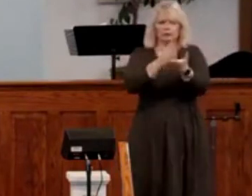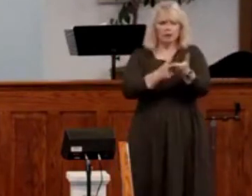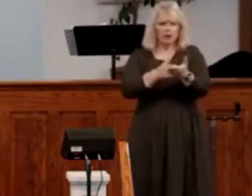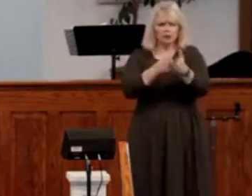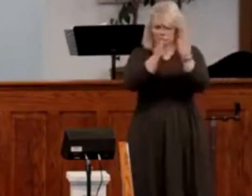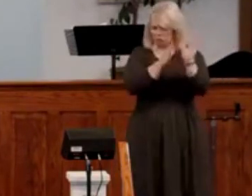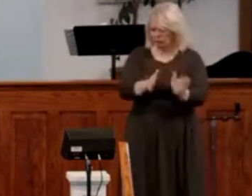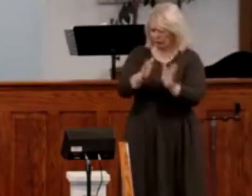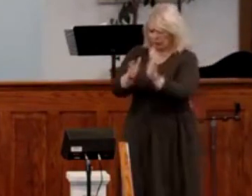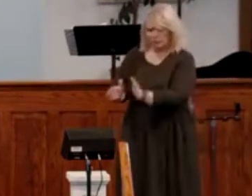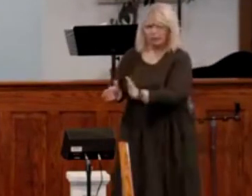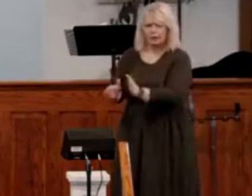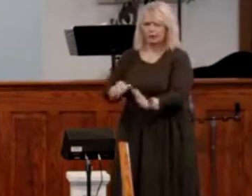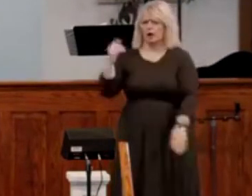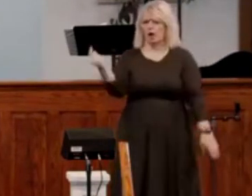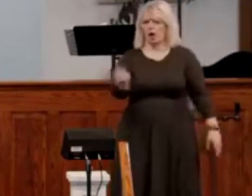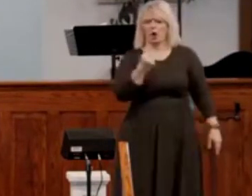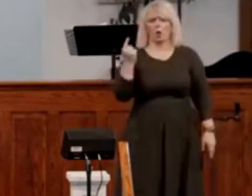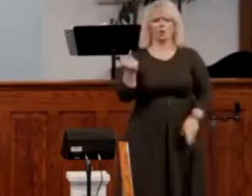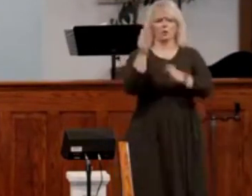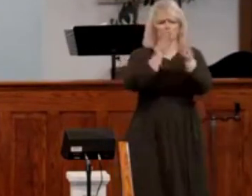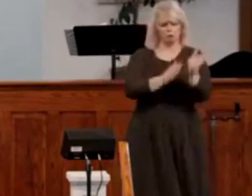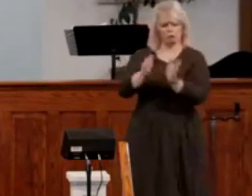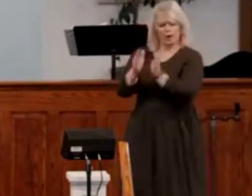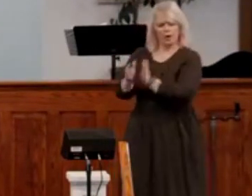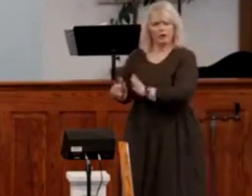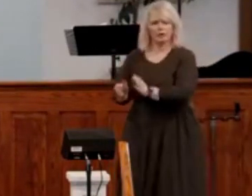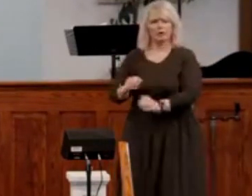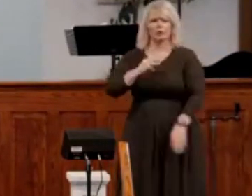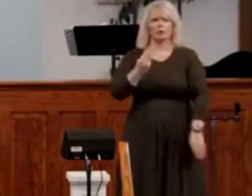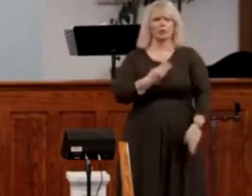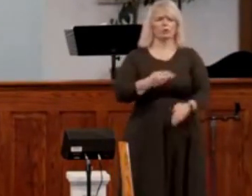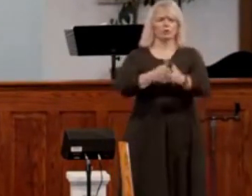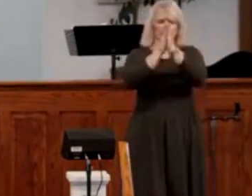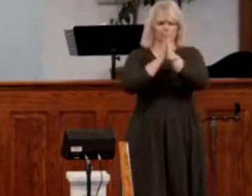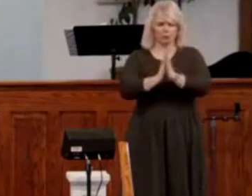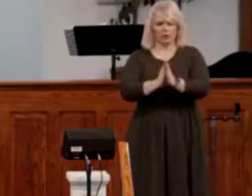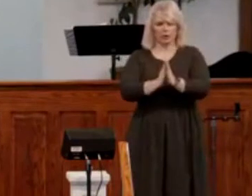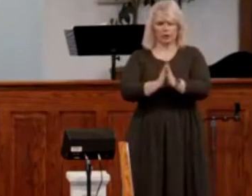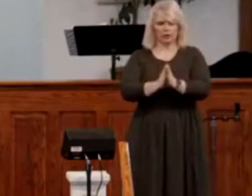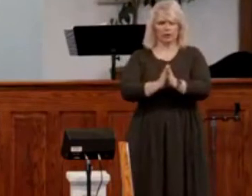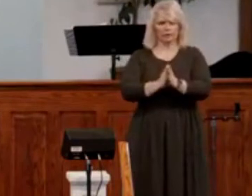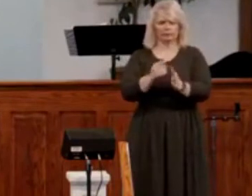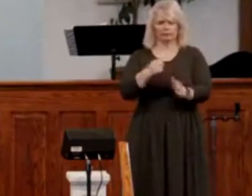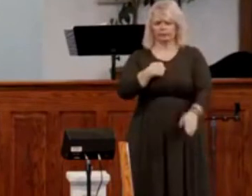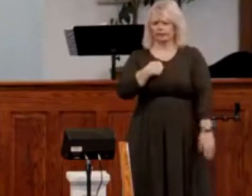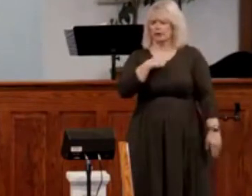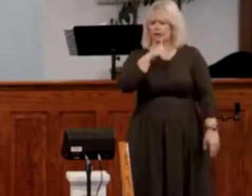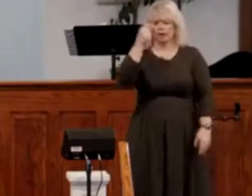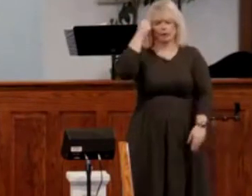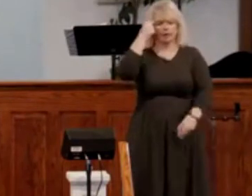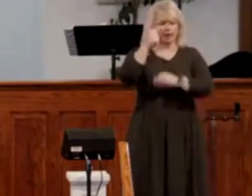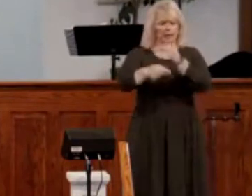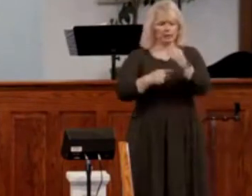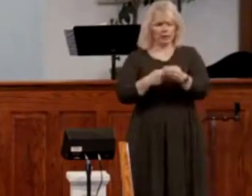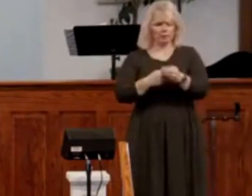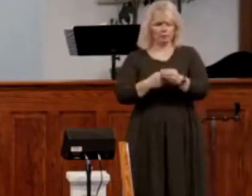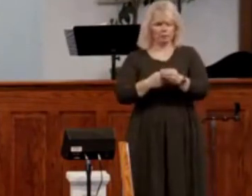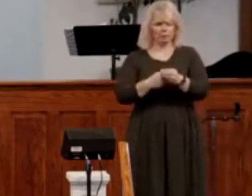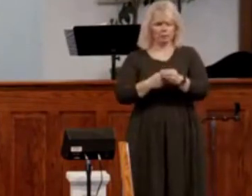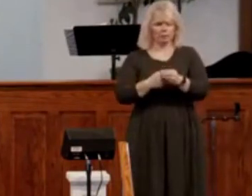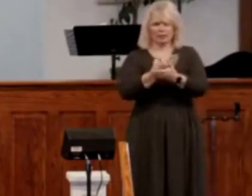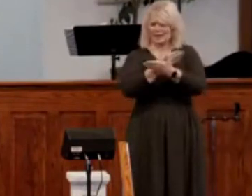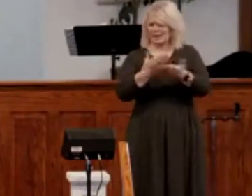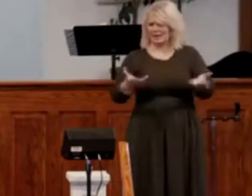be prepared. Always be prepared. We should be praying, because I don't think about my interactions, my accidental